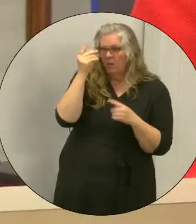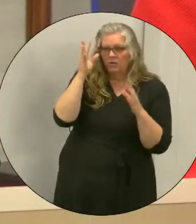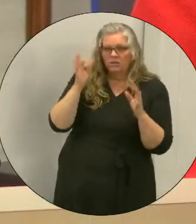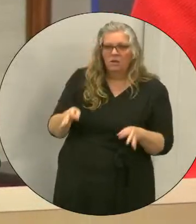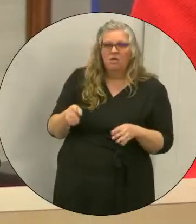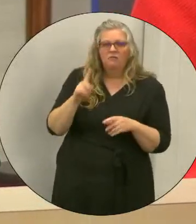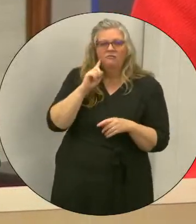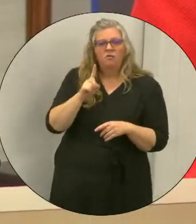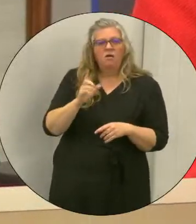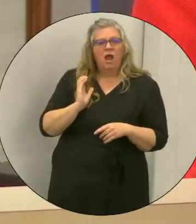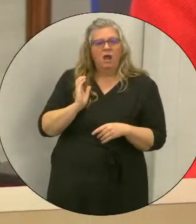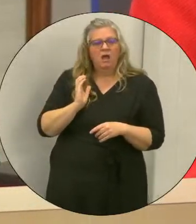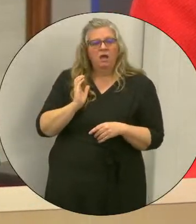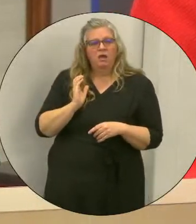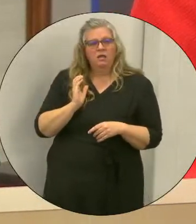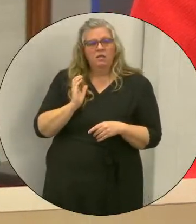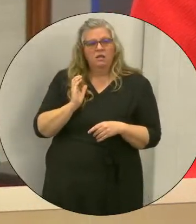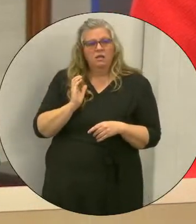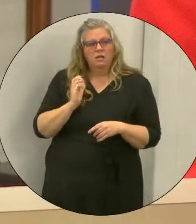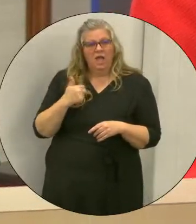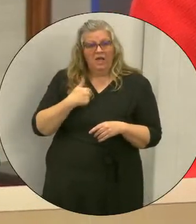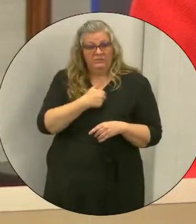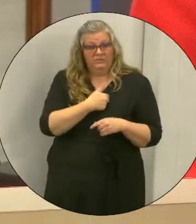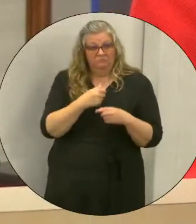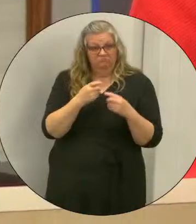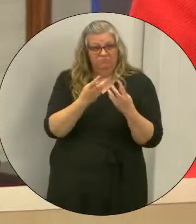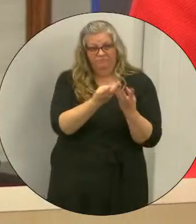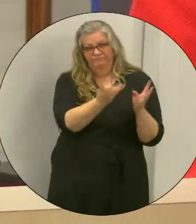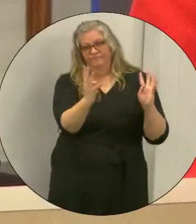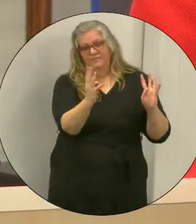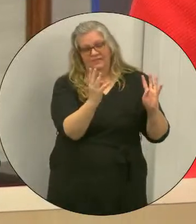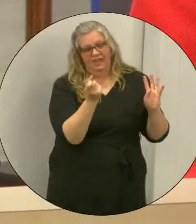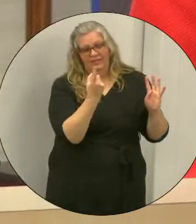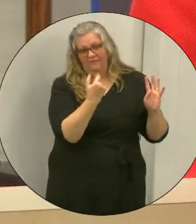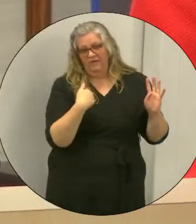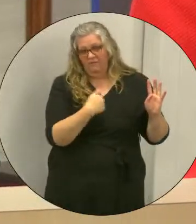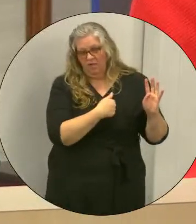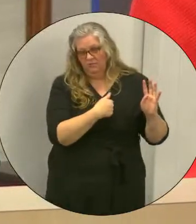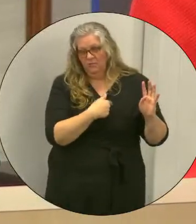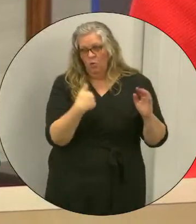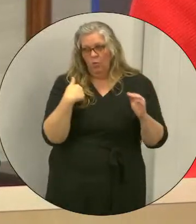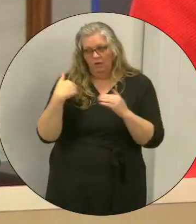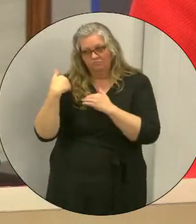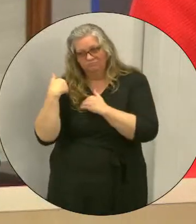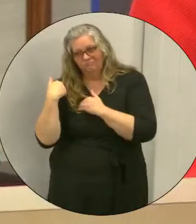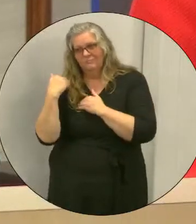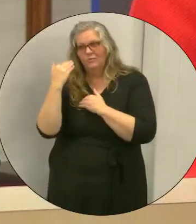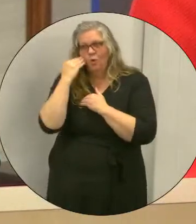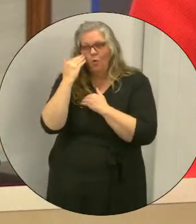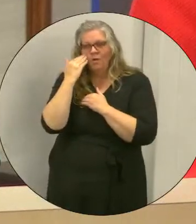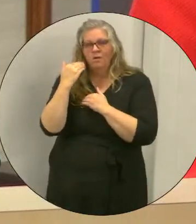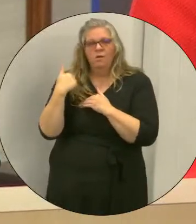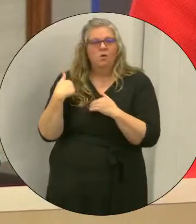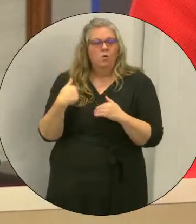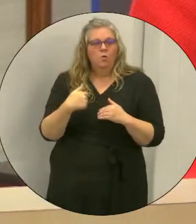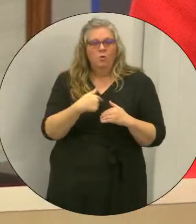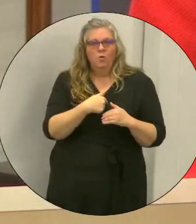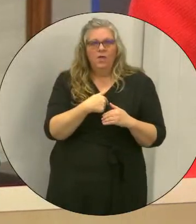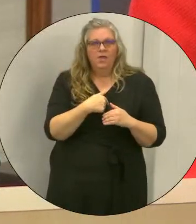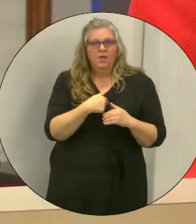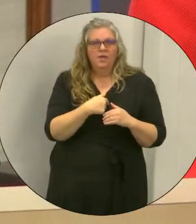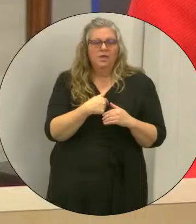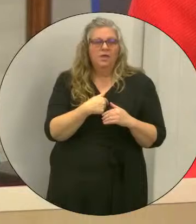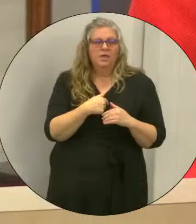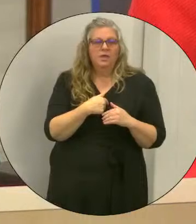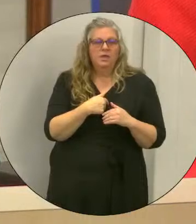for ourselves, the 11 of us, holding ourselves accountable, understanding that we don't have a vision, that our